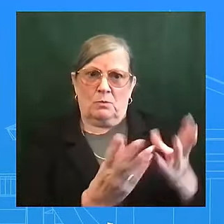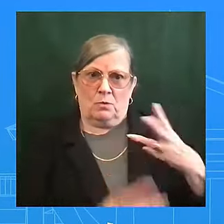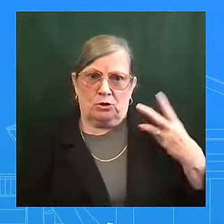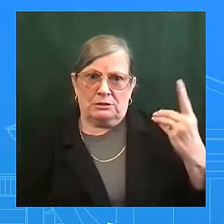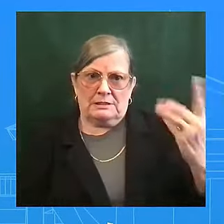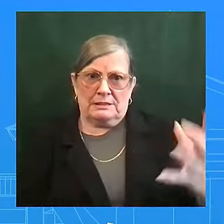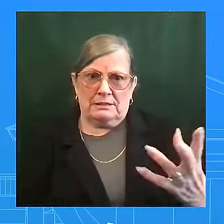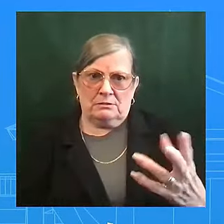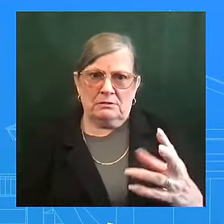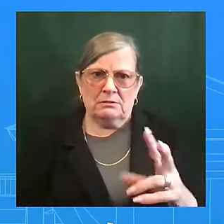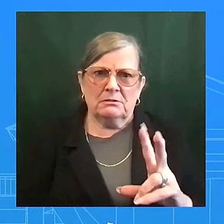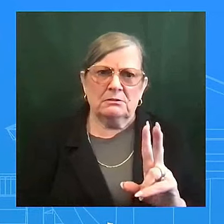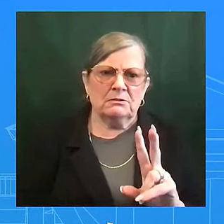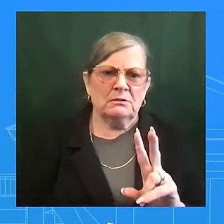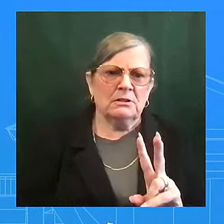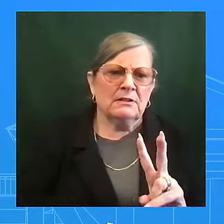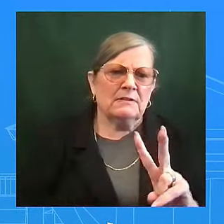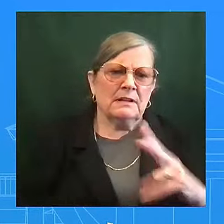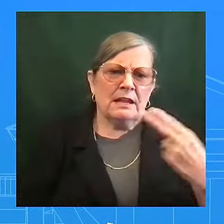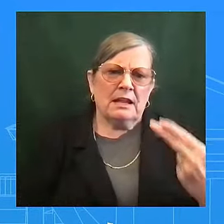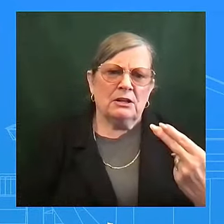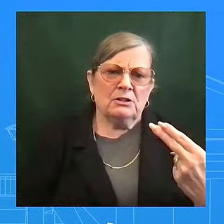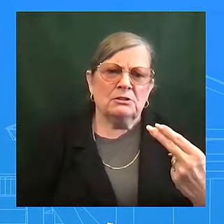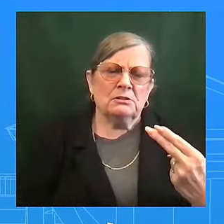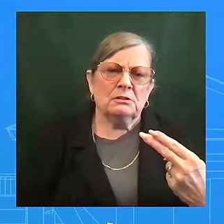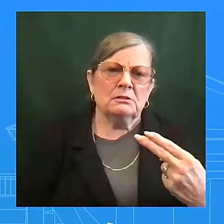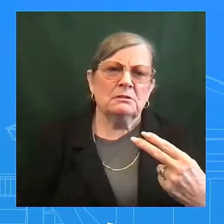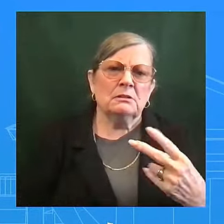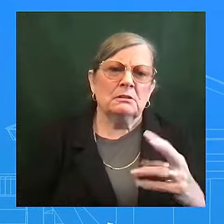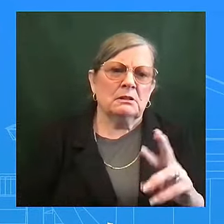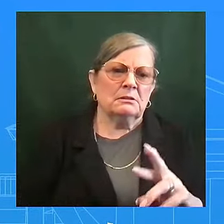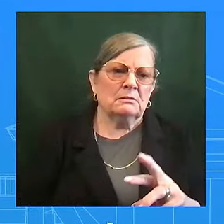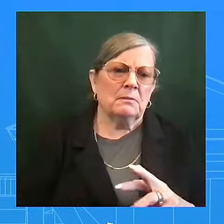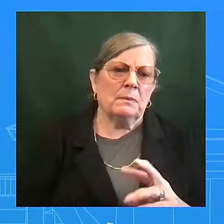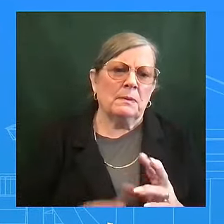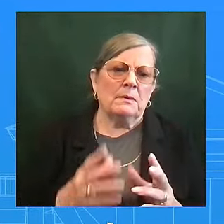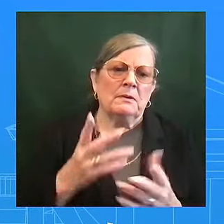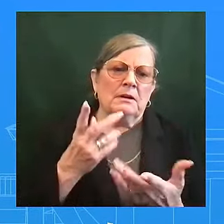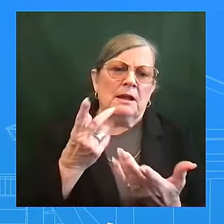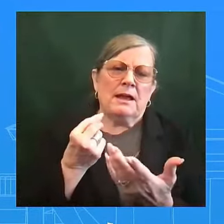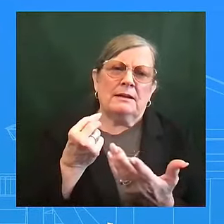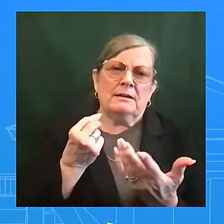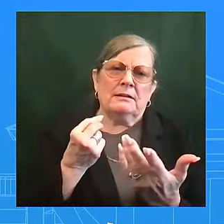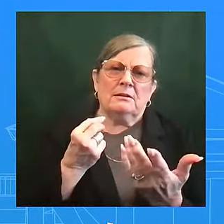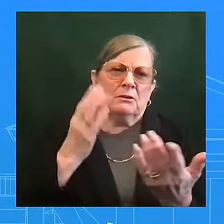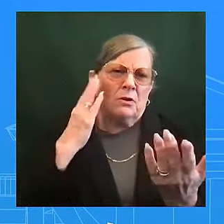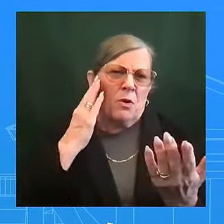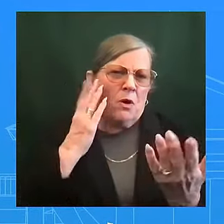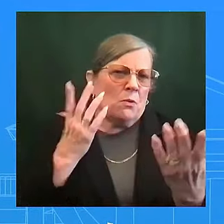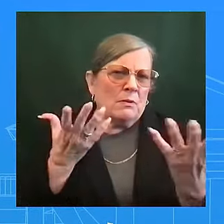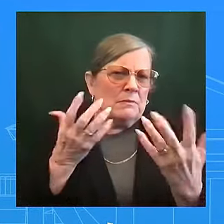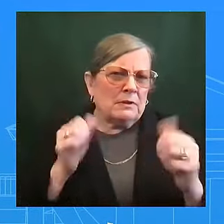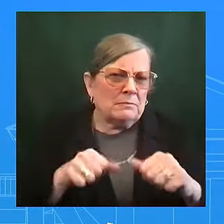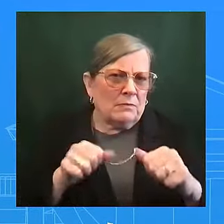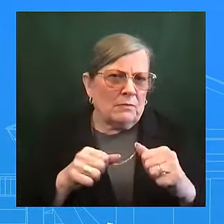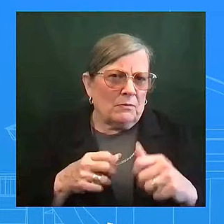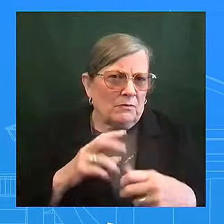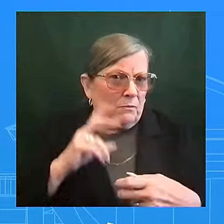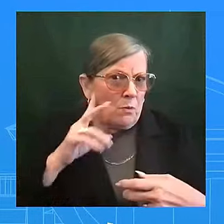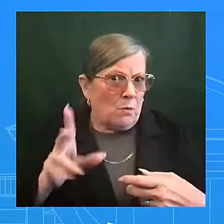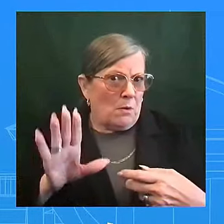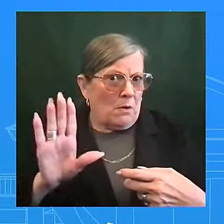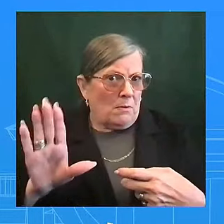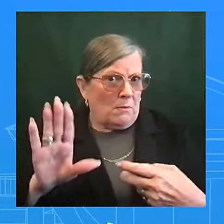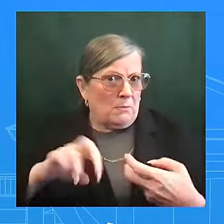the House Republicans proposal, but with that dead on arrival in the Senate. So a couple of things. I think the SAP, went out, so